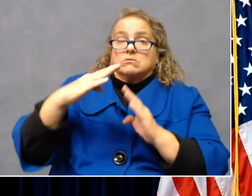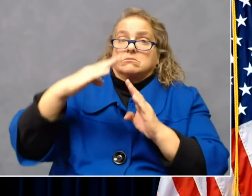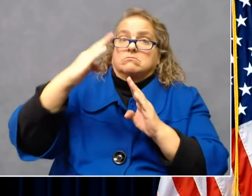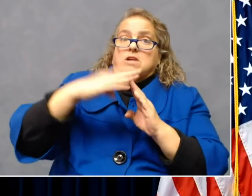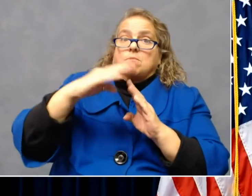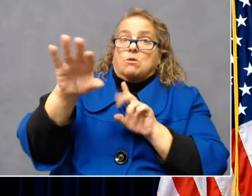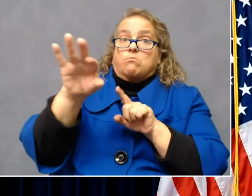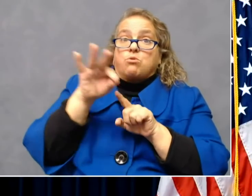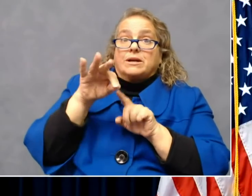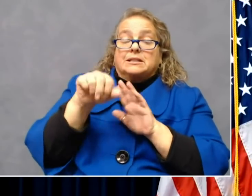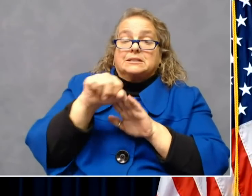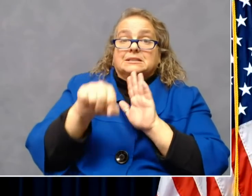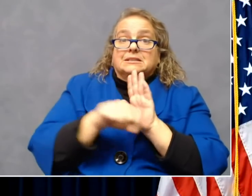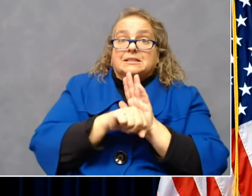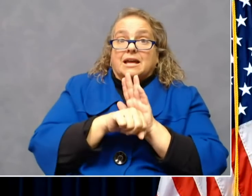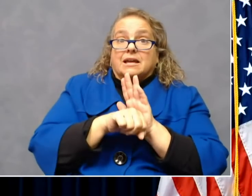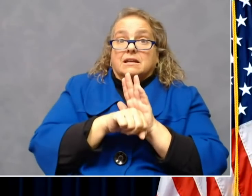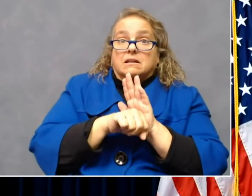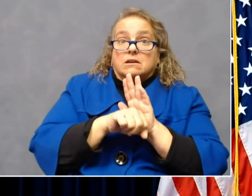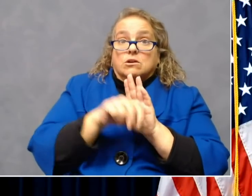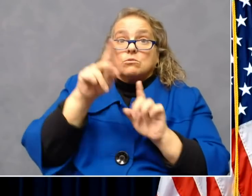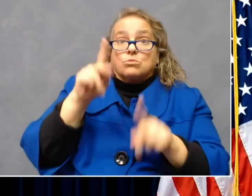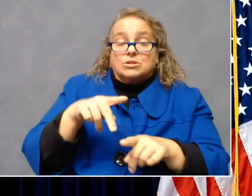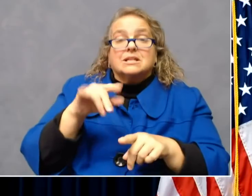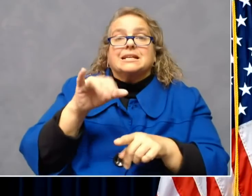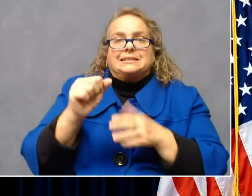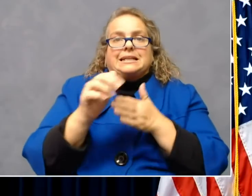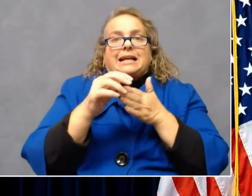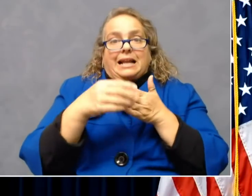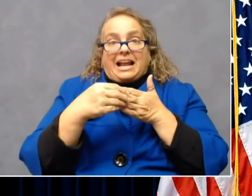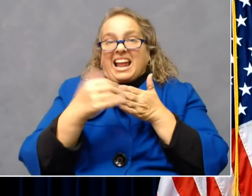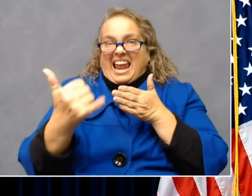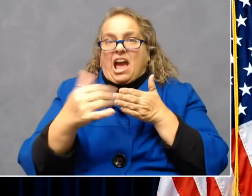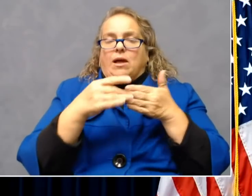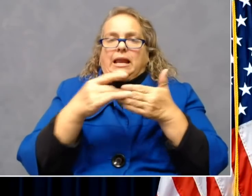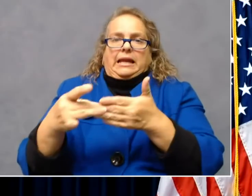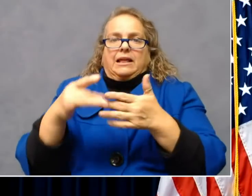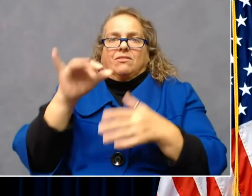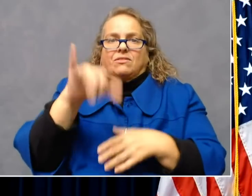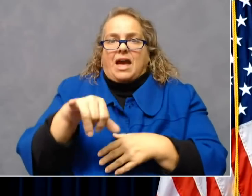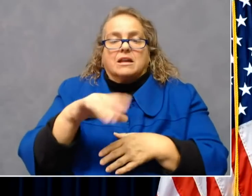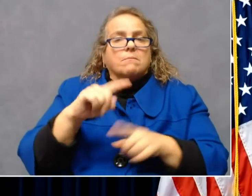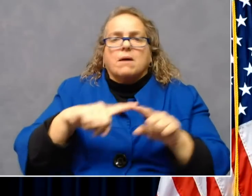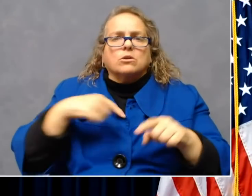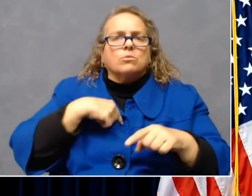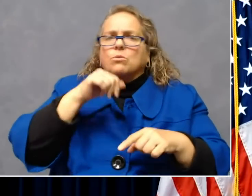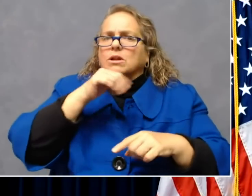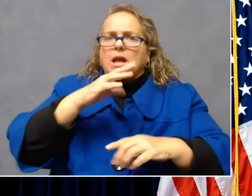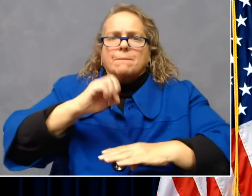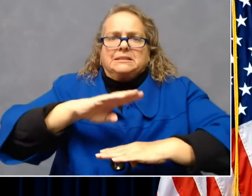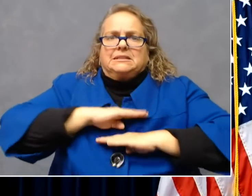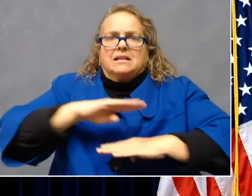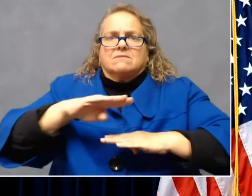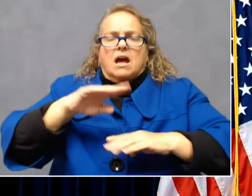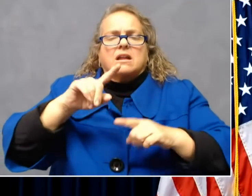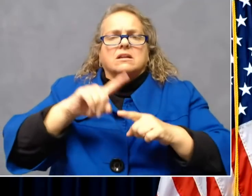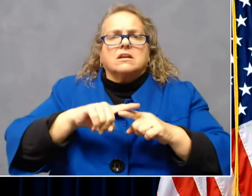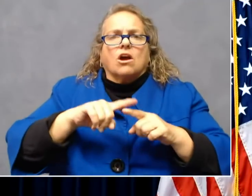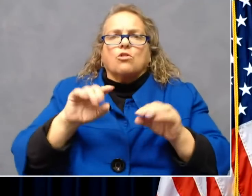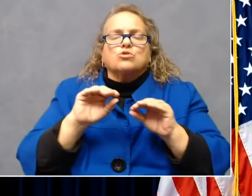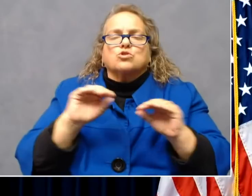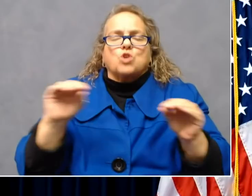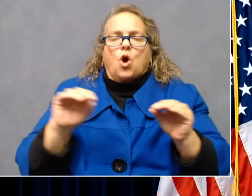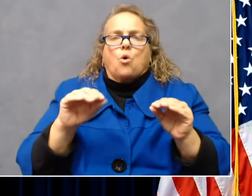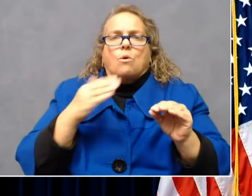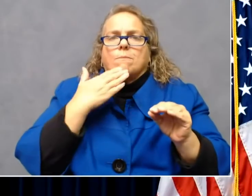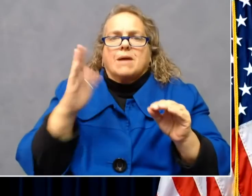leading that. But we are not going to be satisfied until there aren't any of these examples, and we know where every past one is